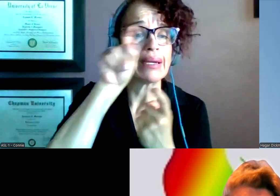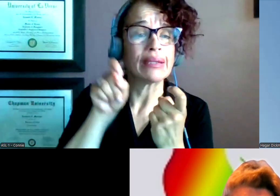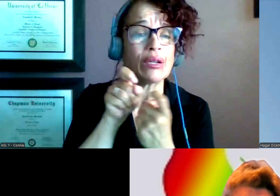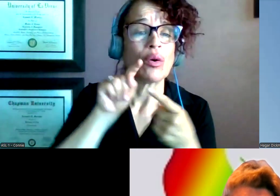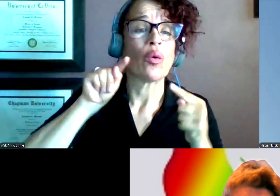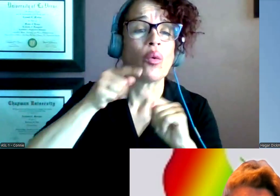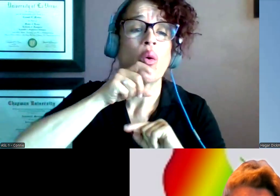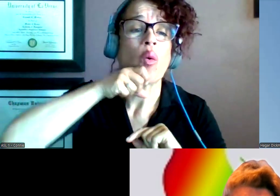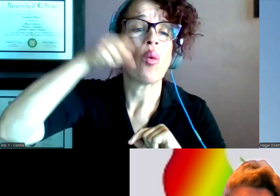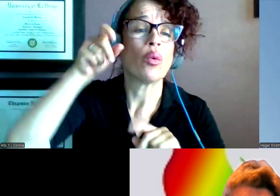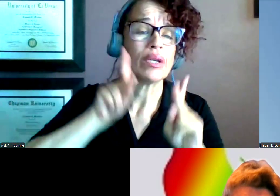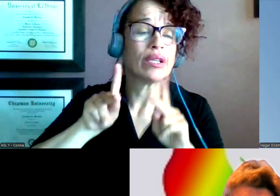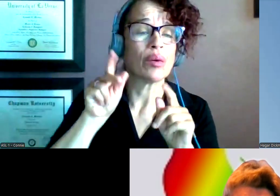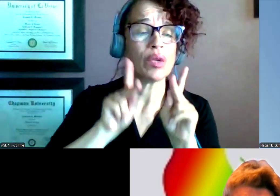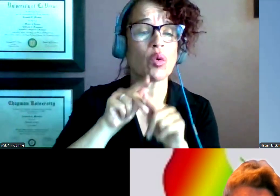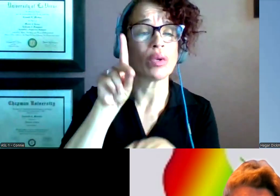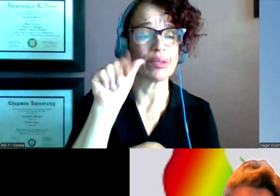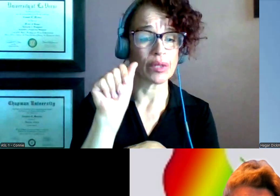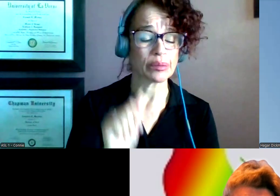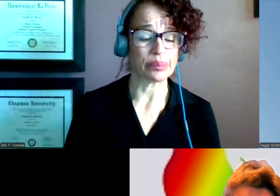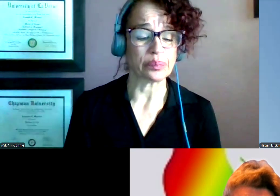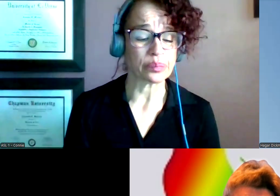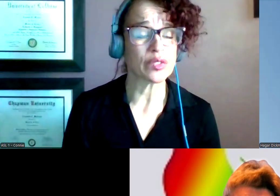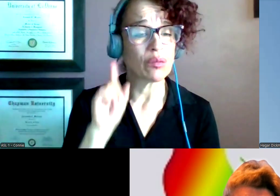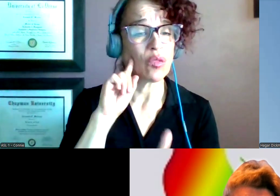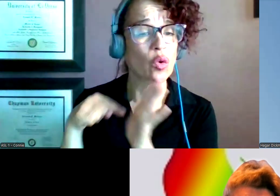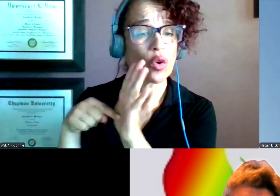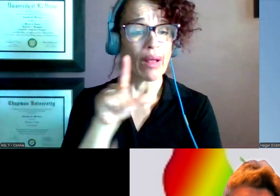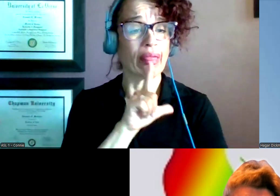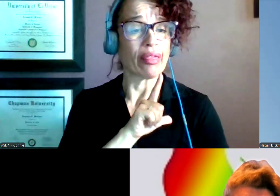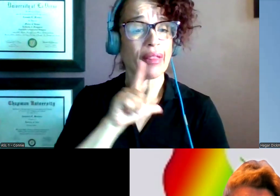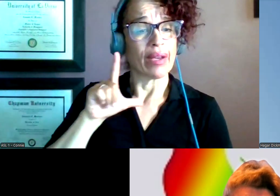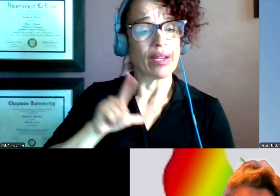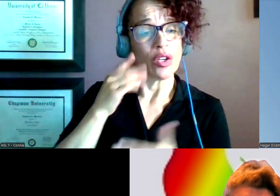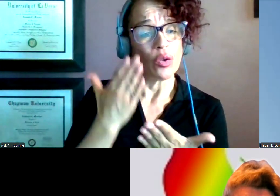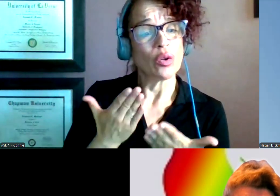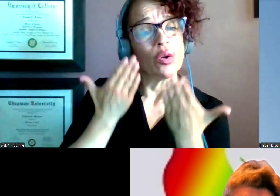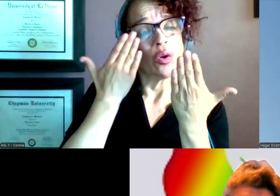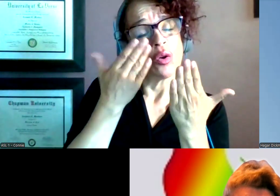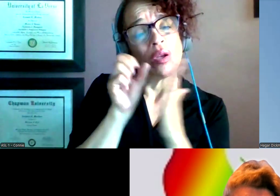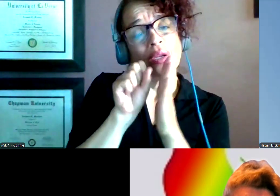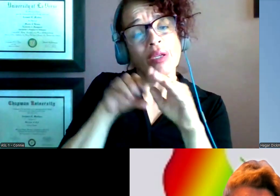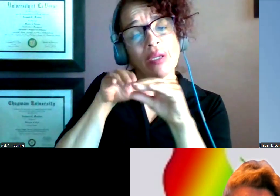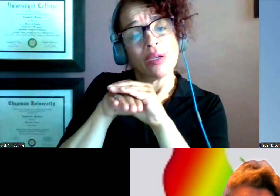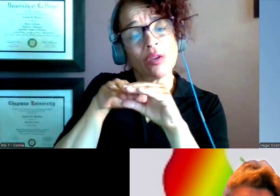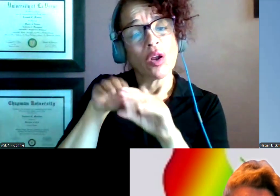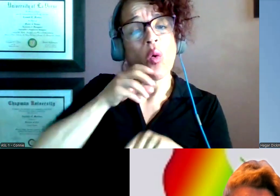hurt older adults and people with disabilities. For example, the legislature recommends reinstating the asset test for older adults and